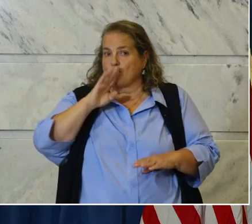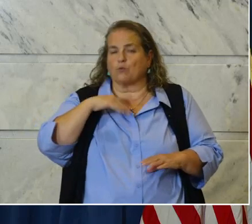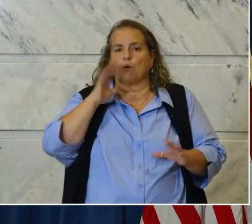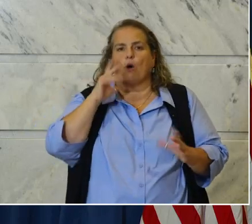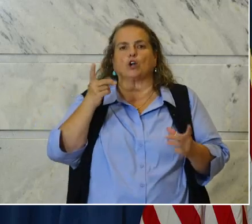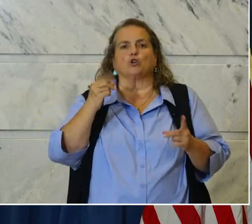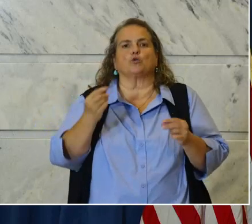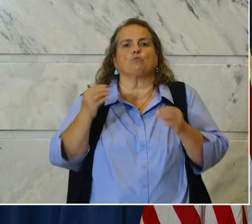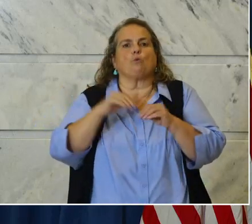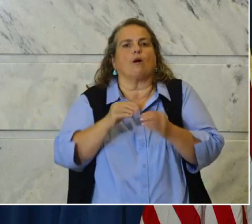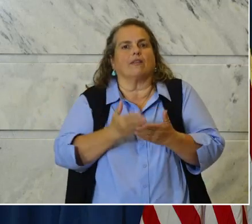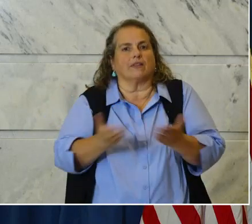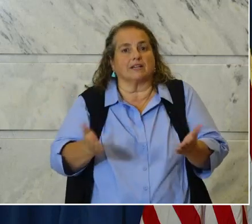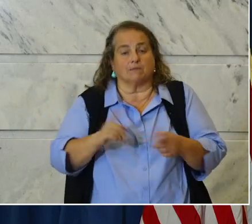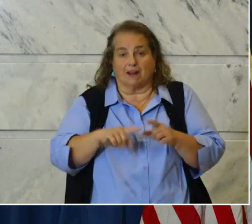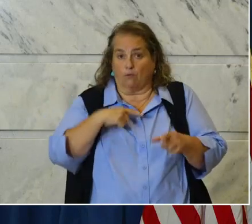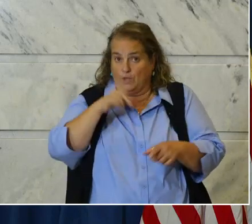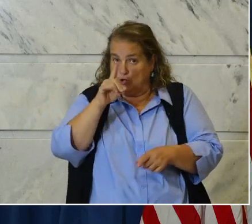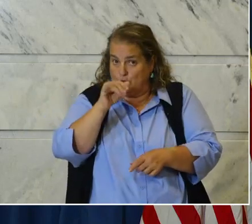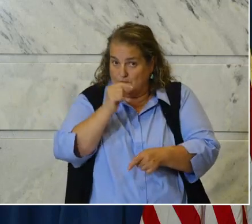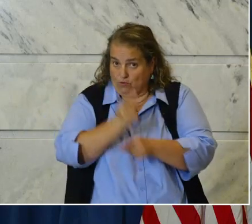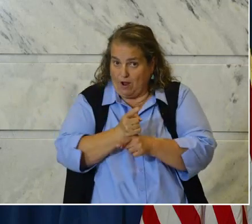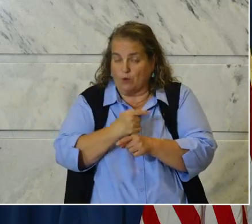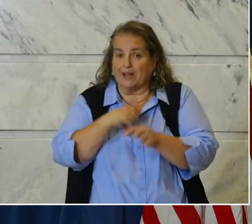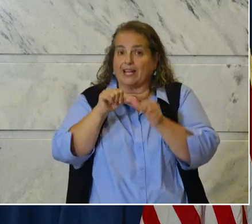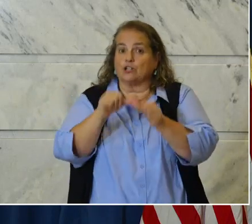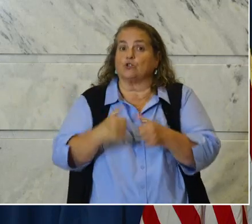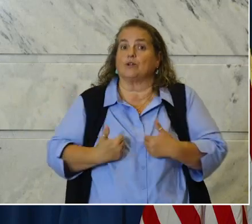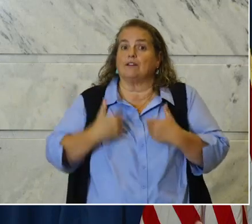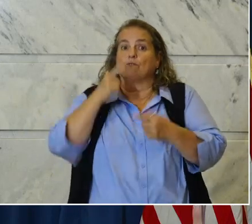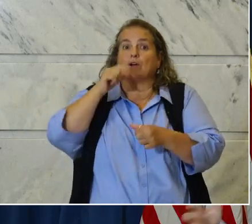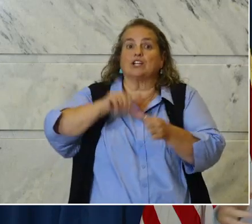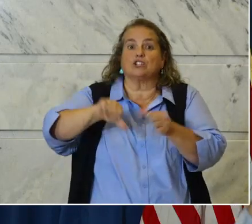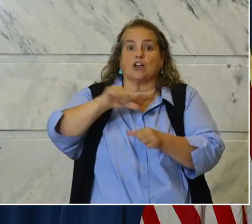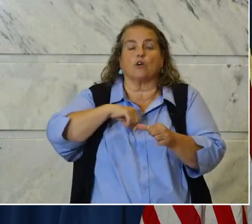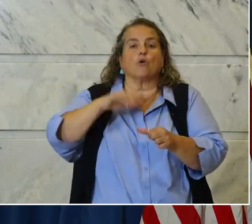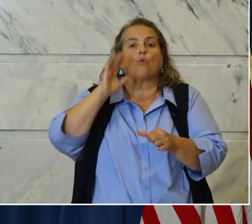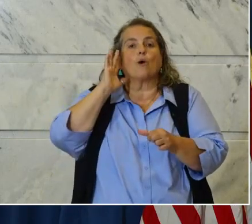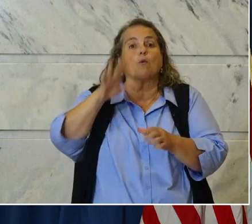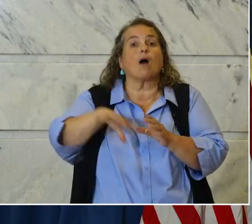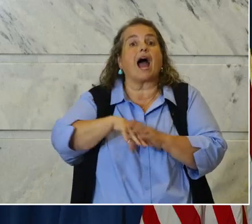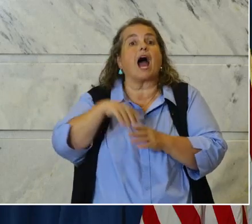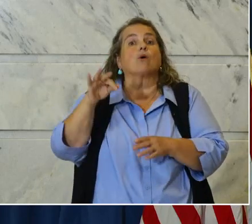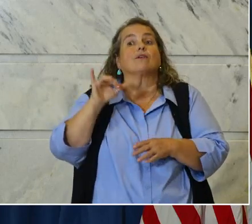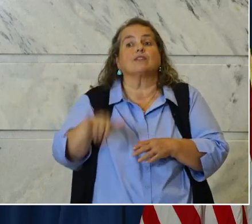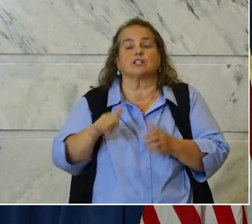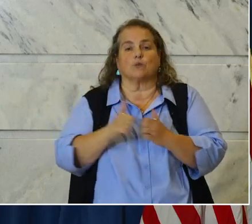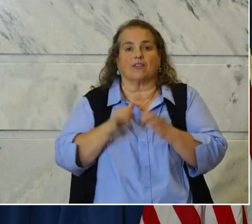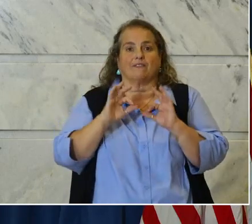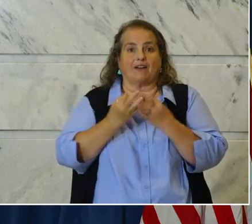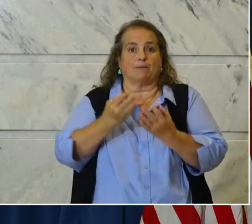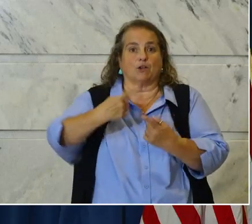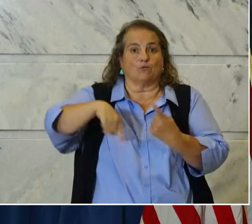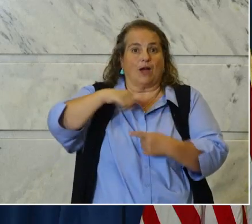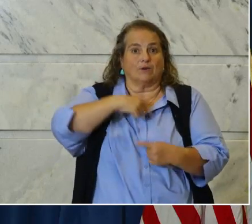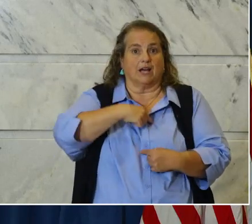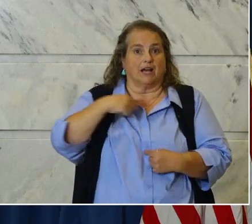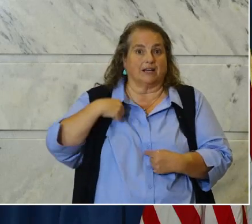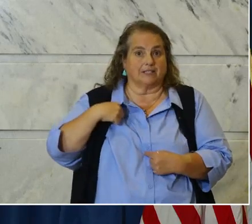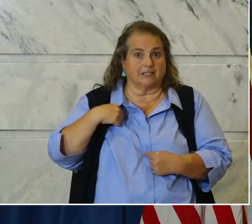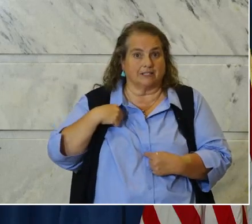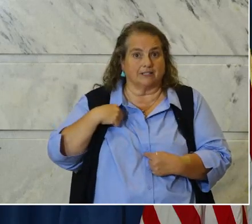things. But if we do this right and we continue to live for each other, we're going to emerge with a whole lot of our family around us that wouldn't have otherwise been